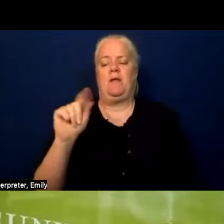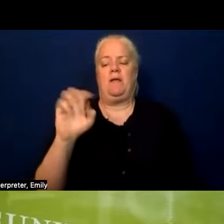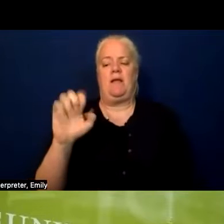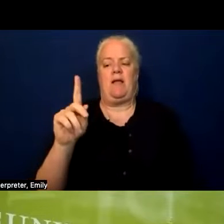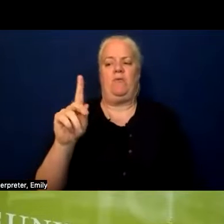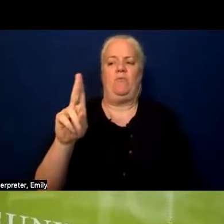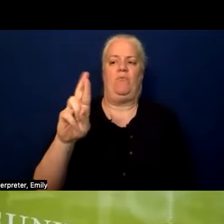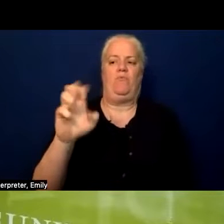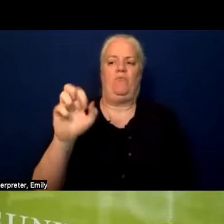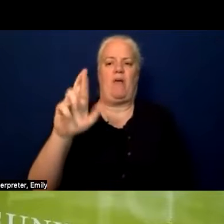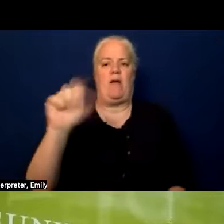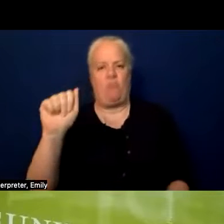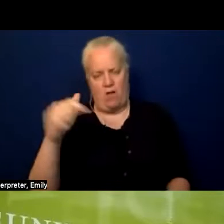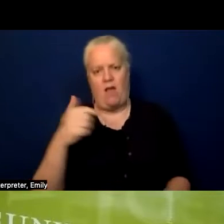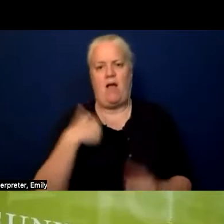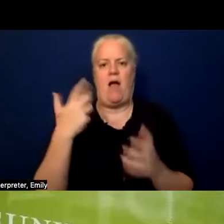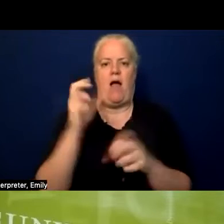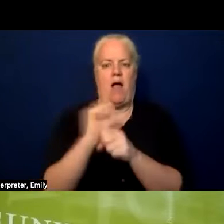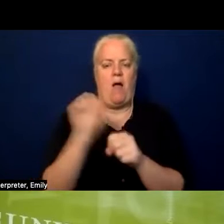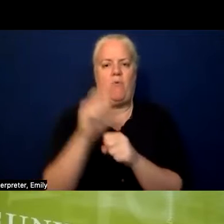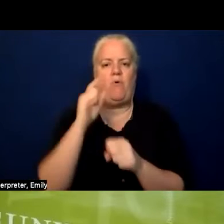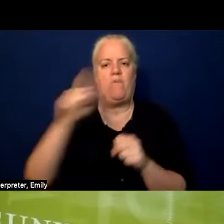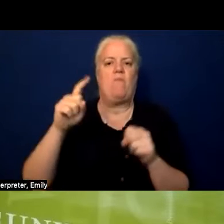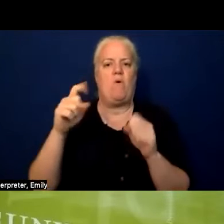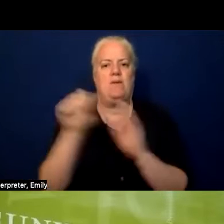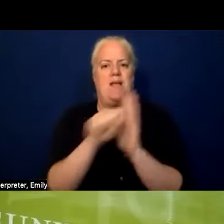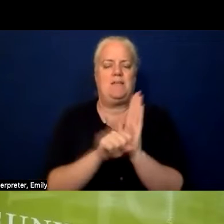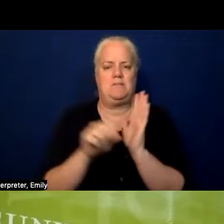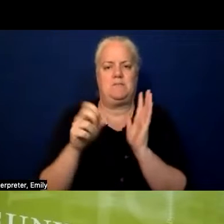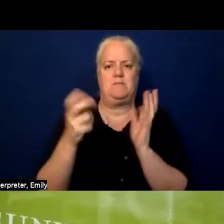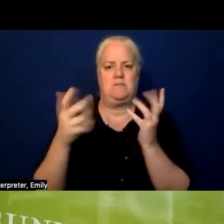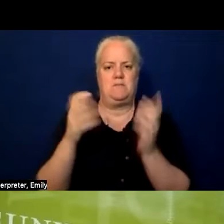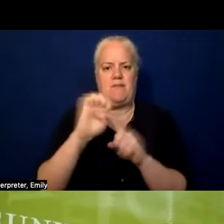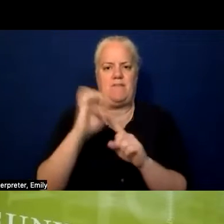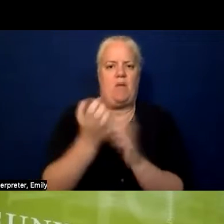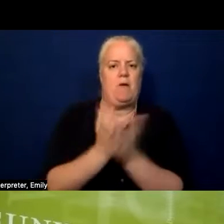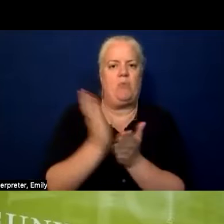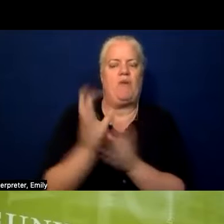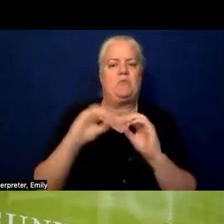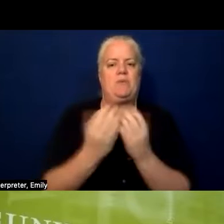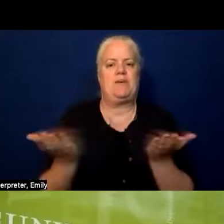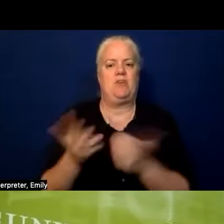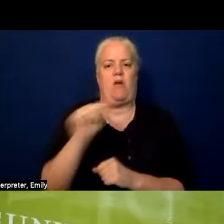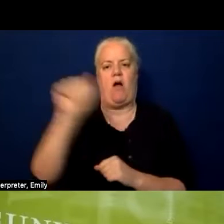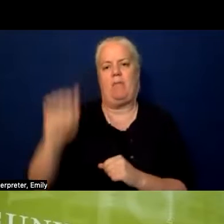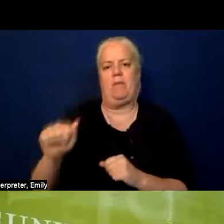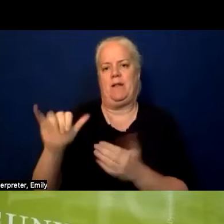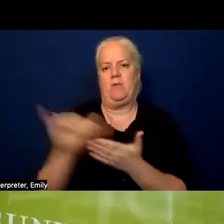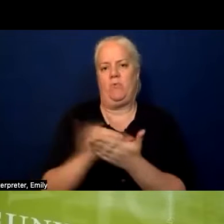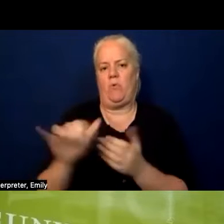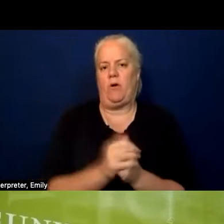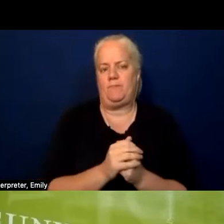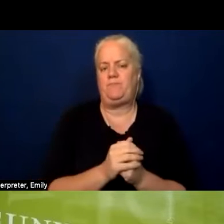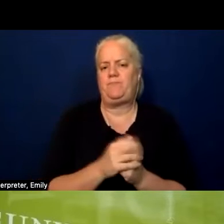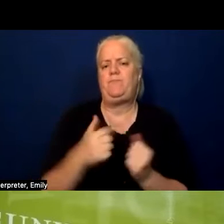environmental advocacy organization based here in Albany. And before I introduce this very impressive panel, I wanted to start by sharing a